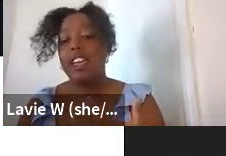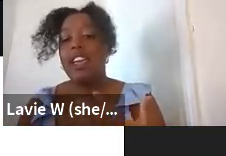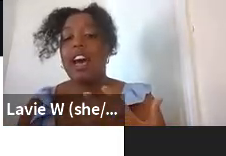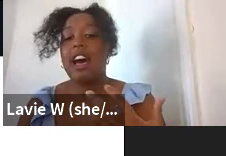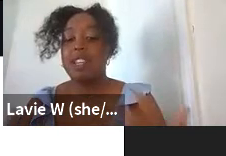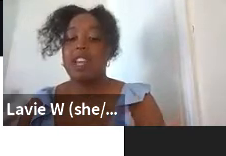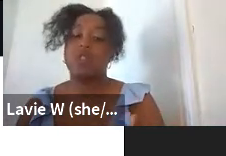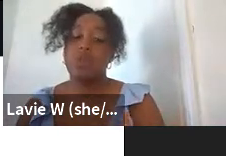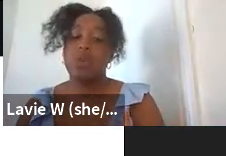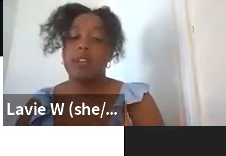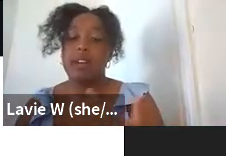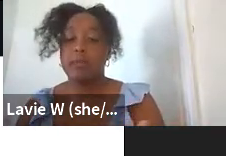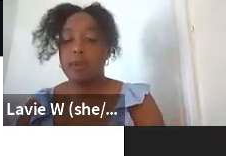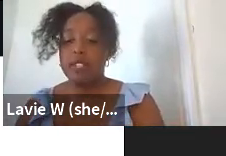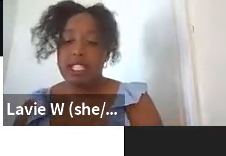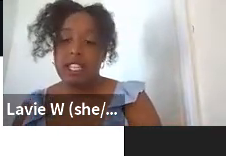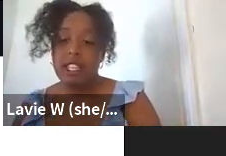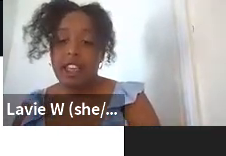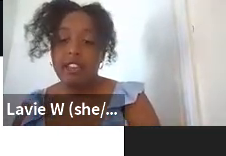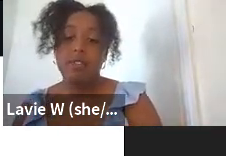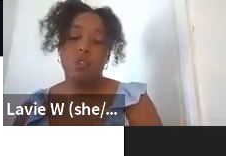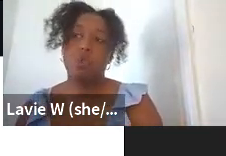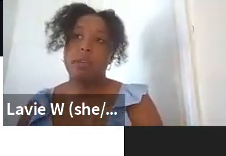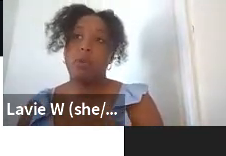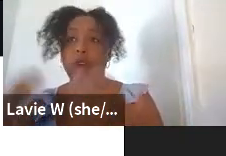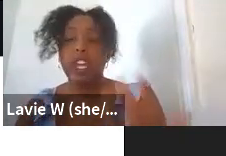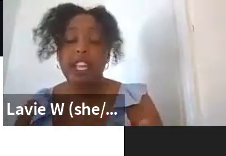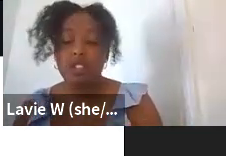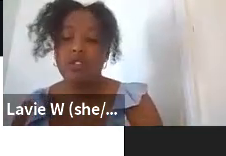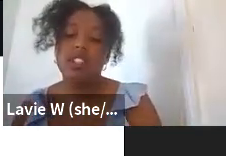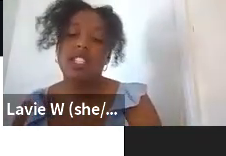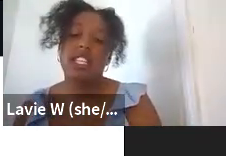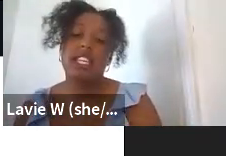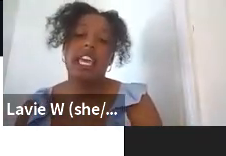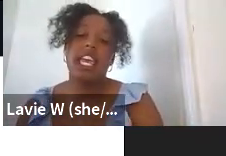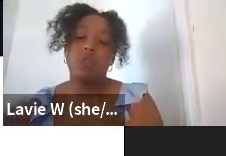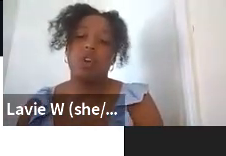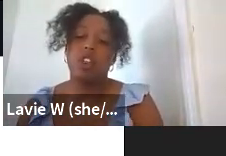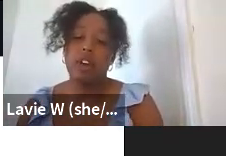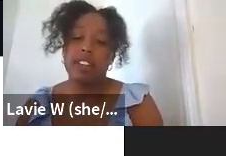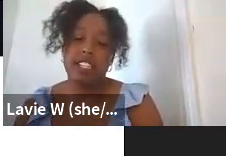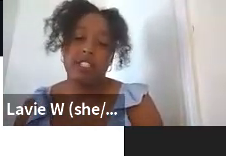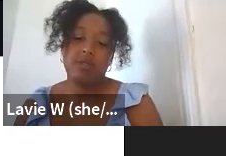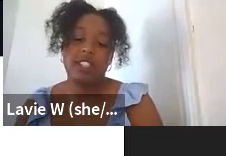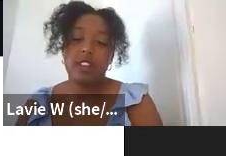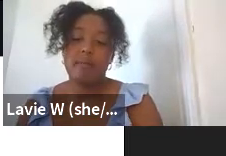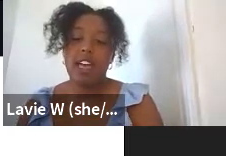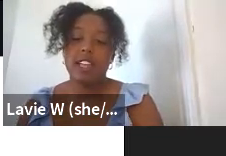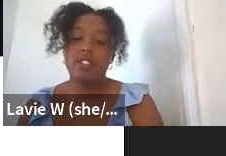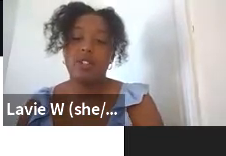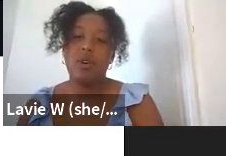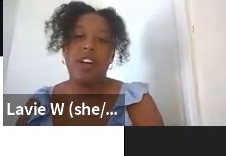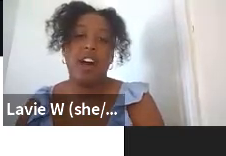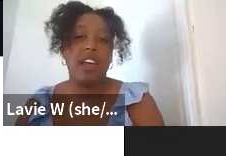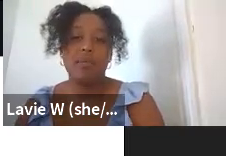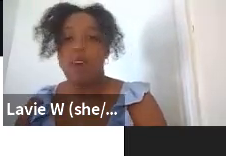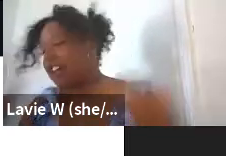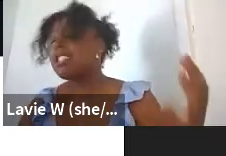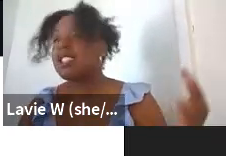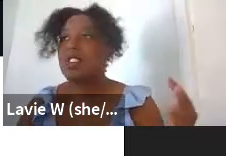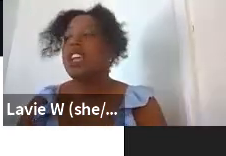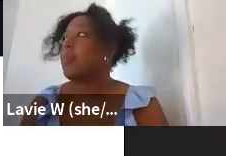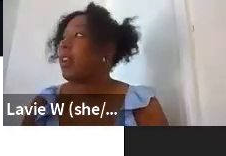way than I do in my typical day-to-day life, which would be working at the university in a role around anti-racism. And so I